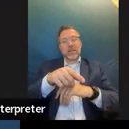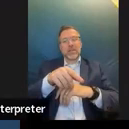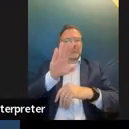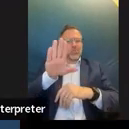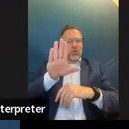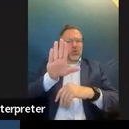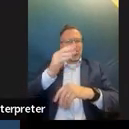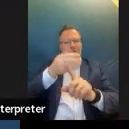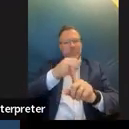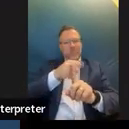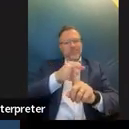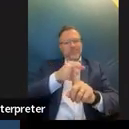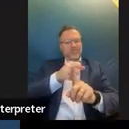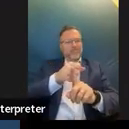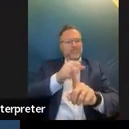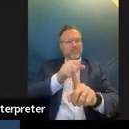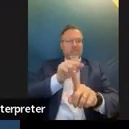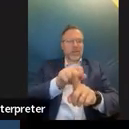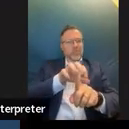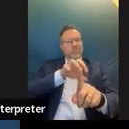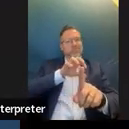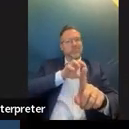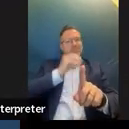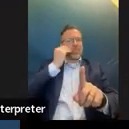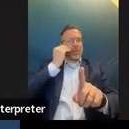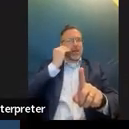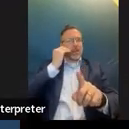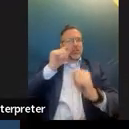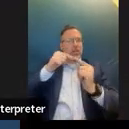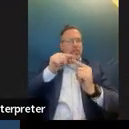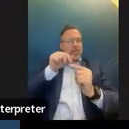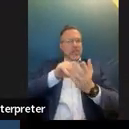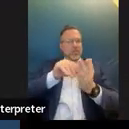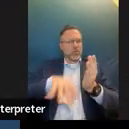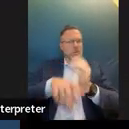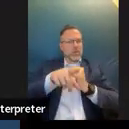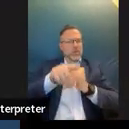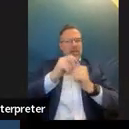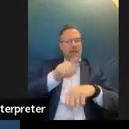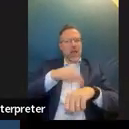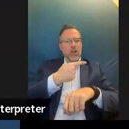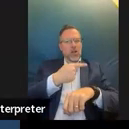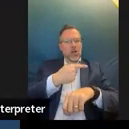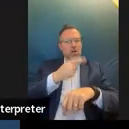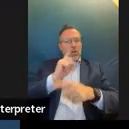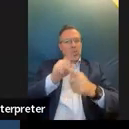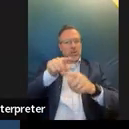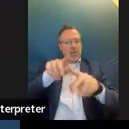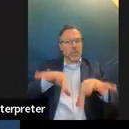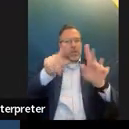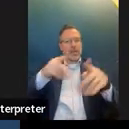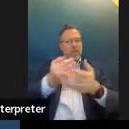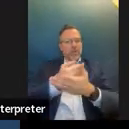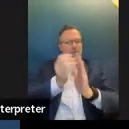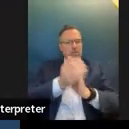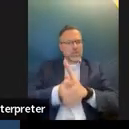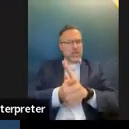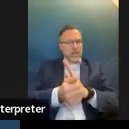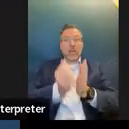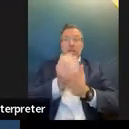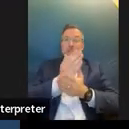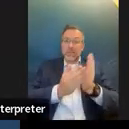long does it typically take them to pick up a new skill? It depends on the skills. Some skills are going to take longer than others, or the